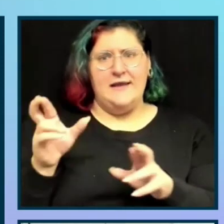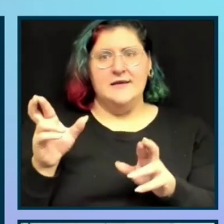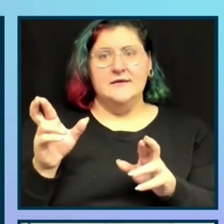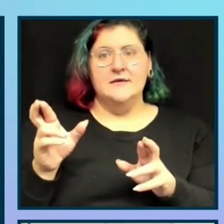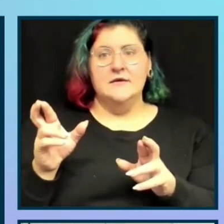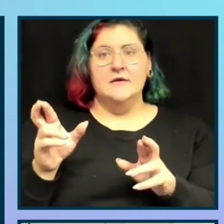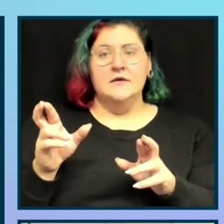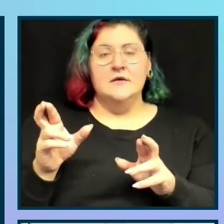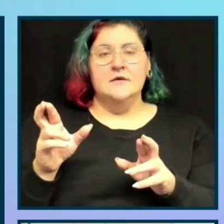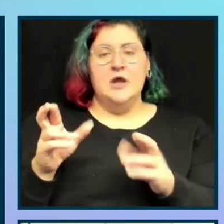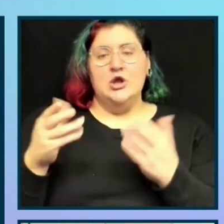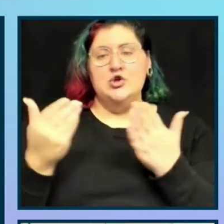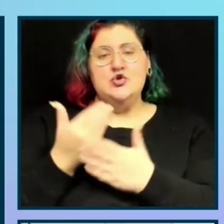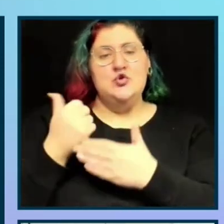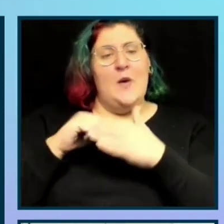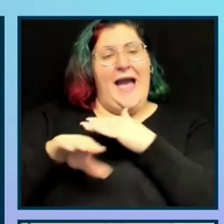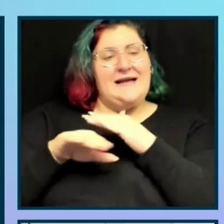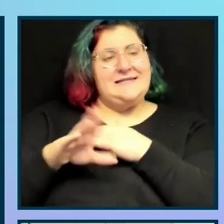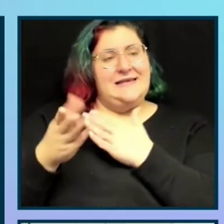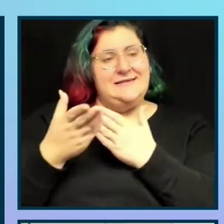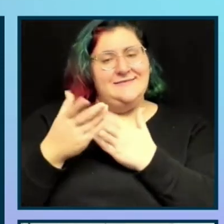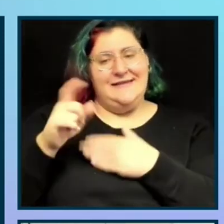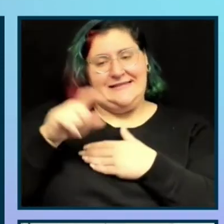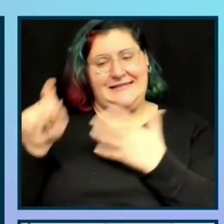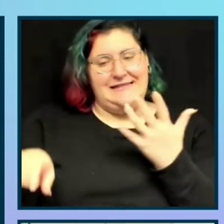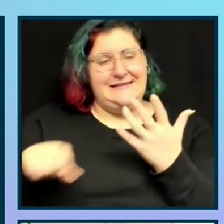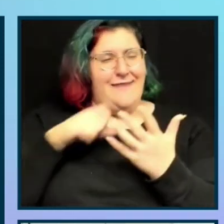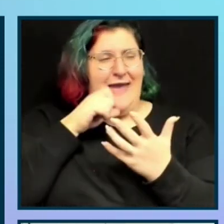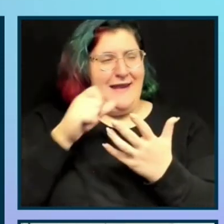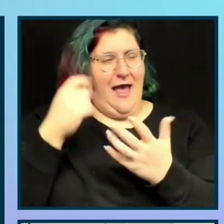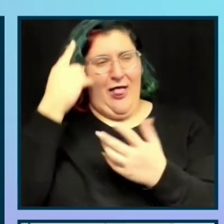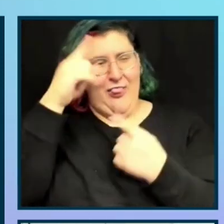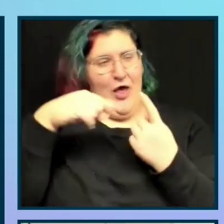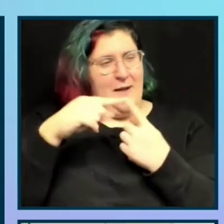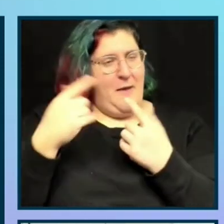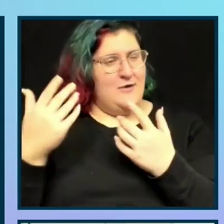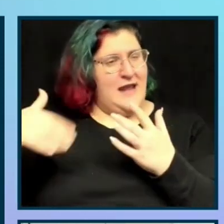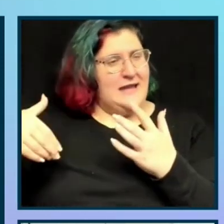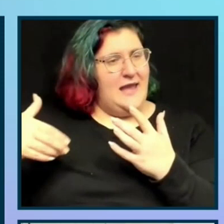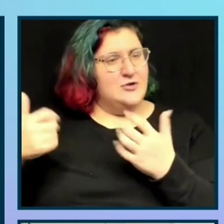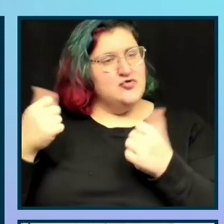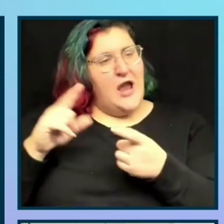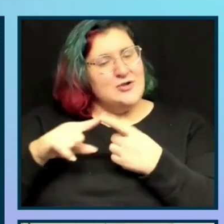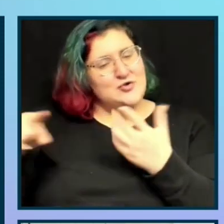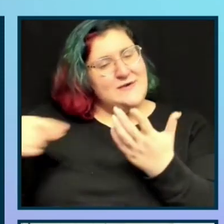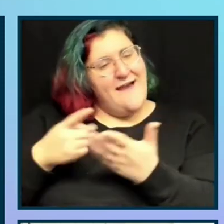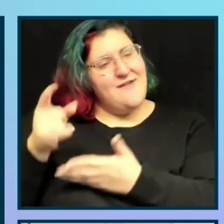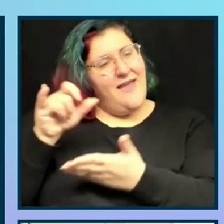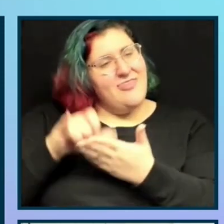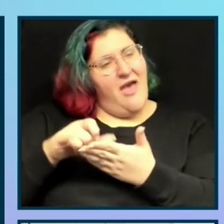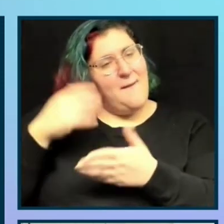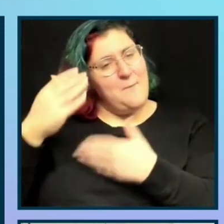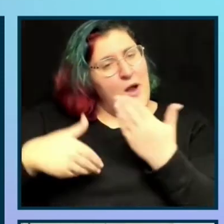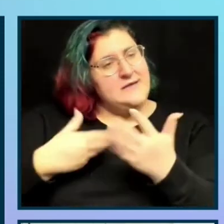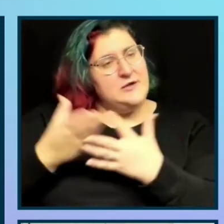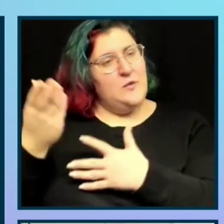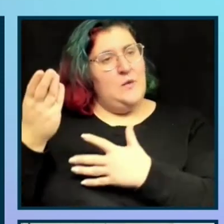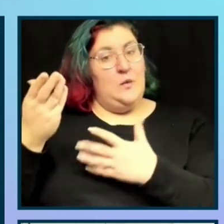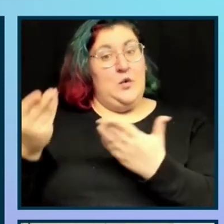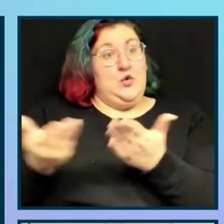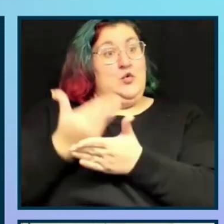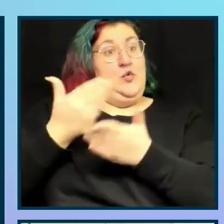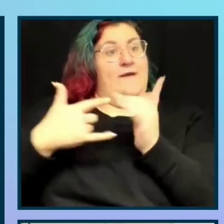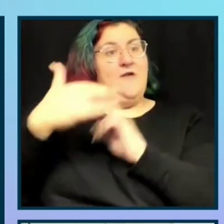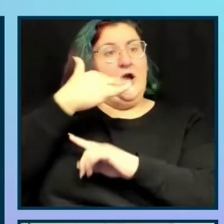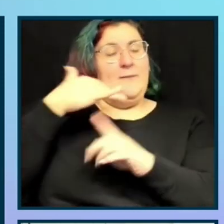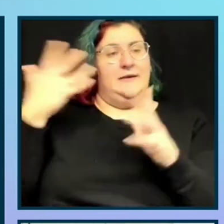yet, and they had to navigate it in a new space. Overall, it was a failure all around when it